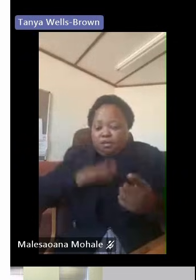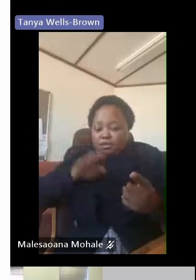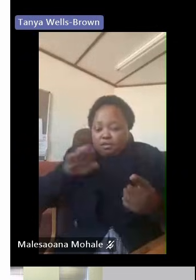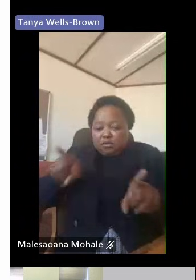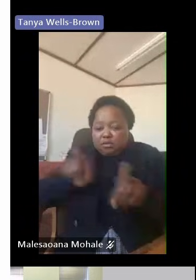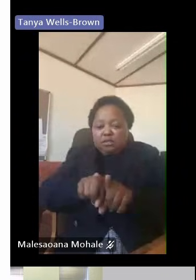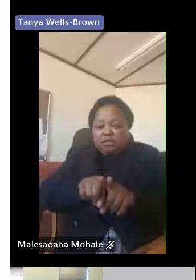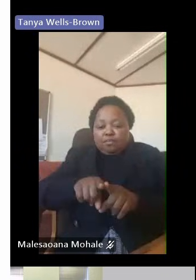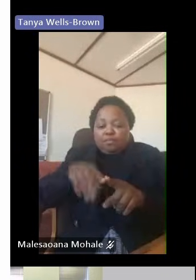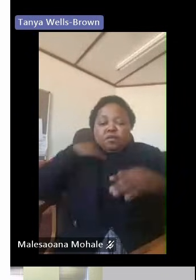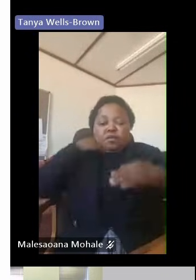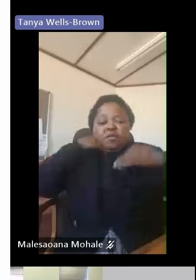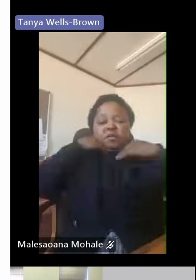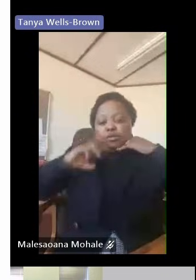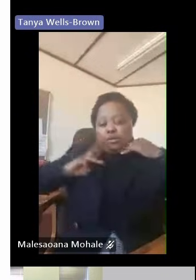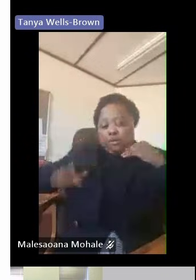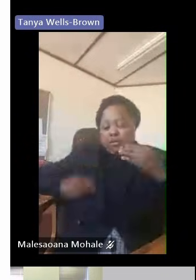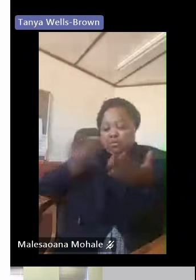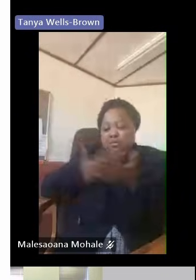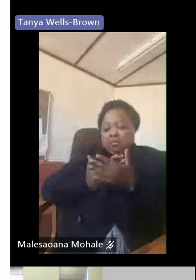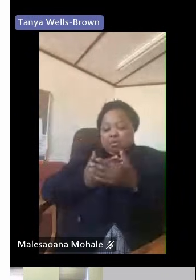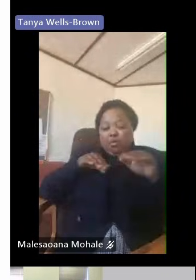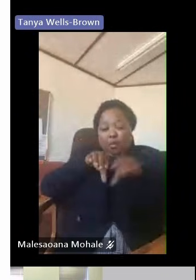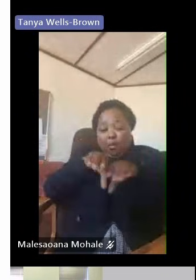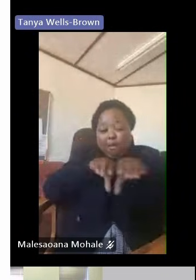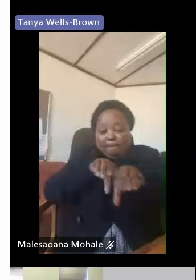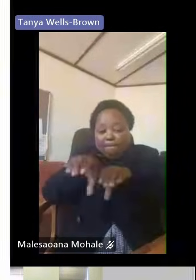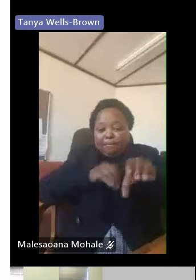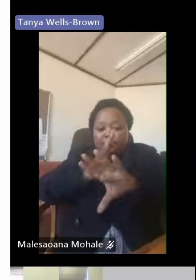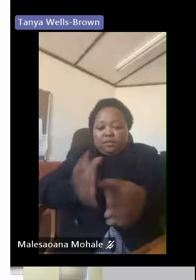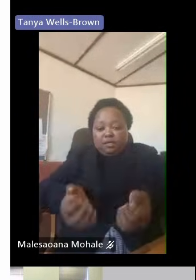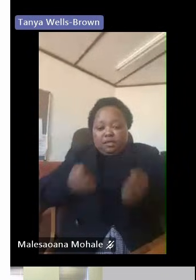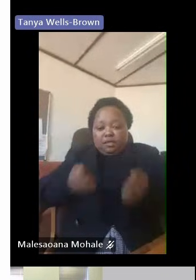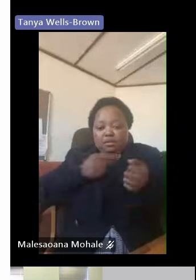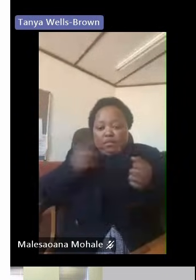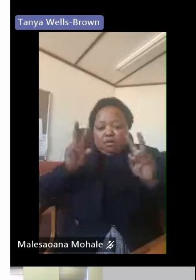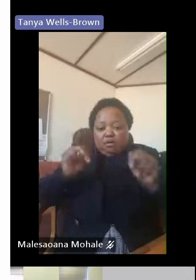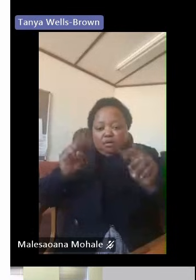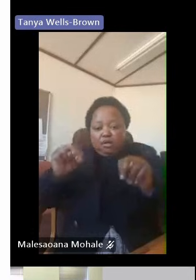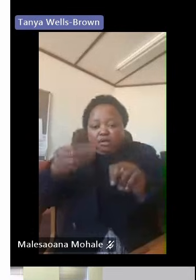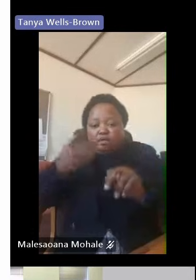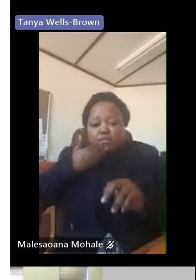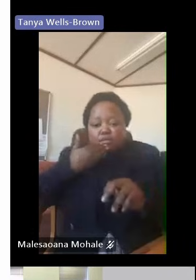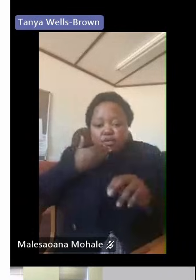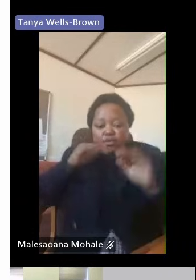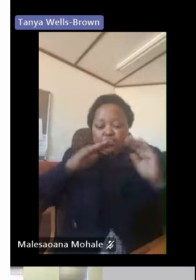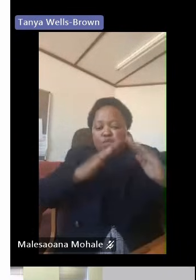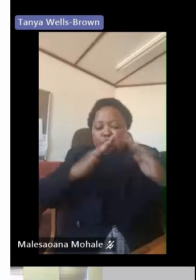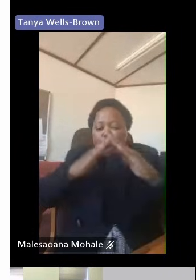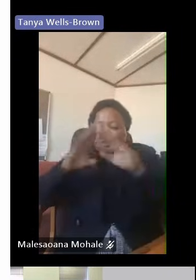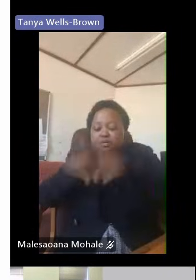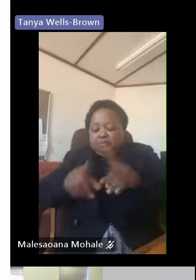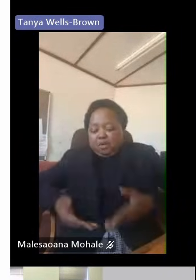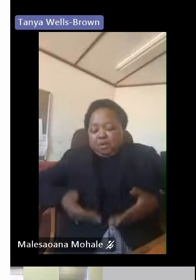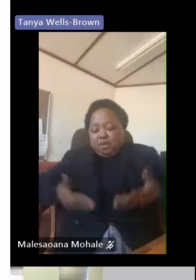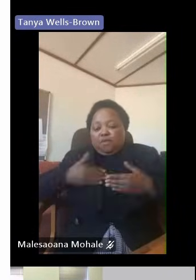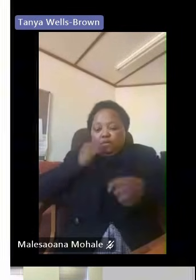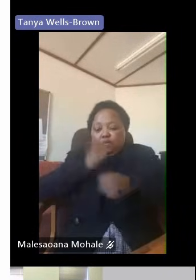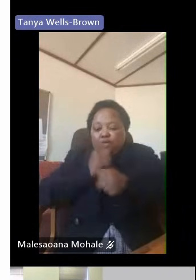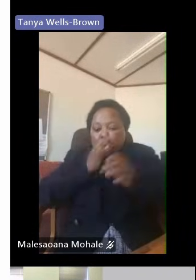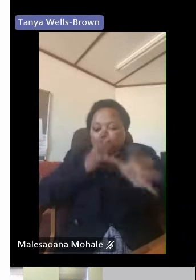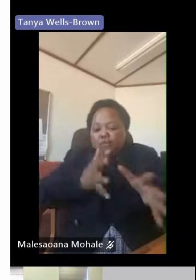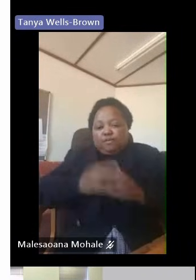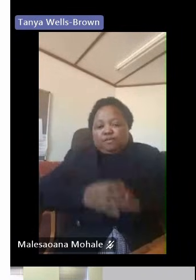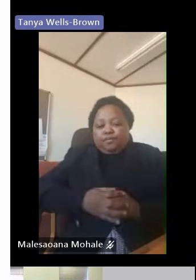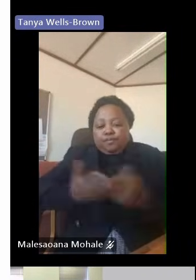cases, and violence, as I said, was described as normalized by communities and by health workers themselves. Health workers also don't